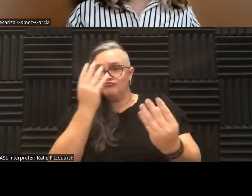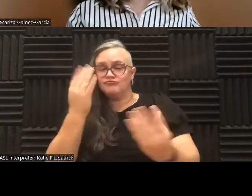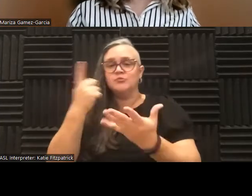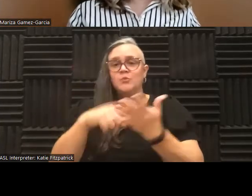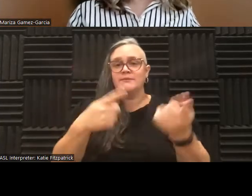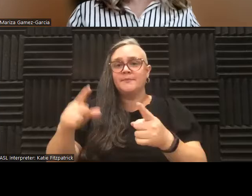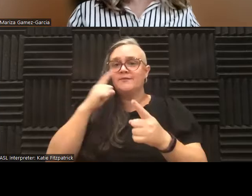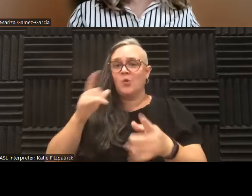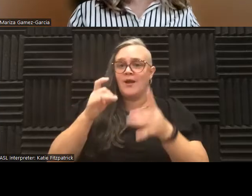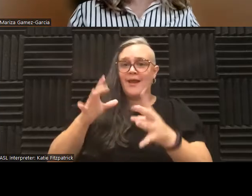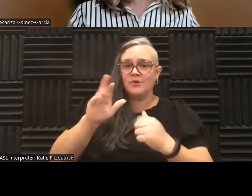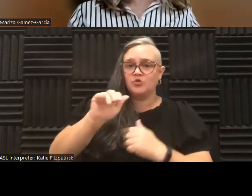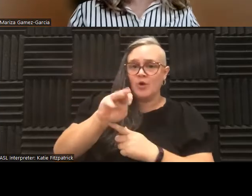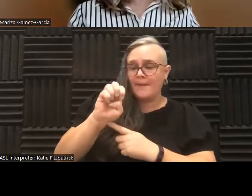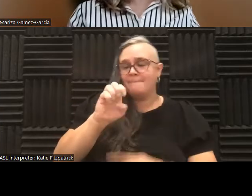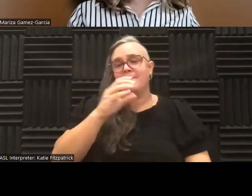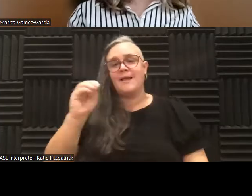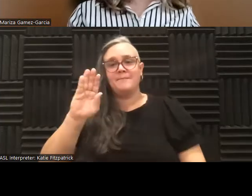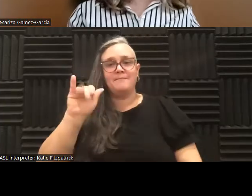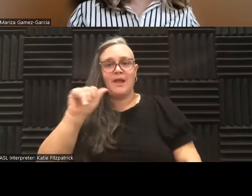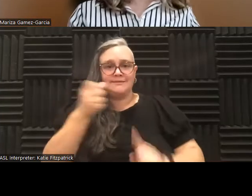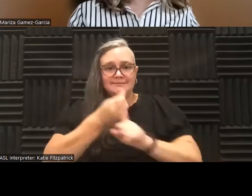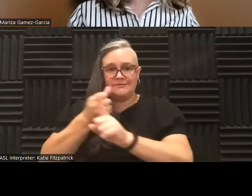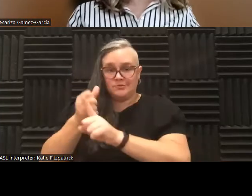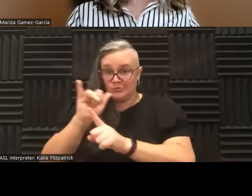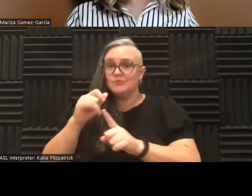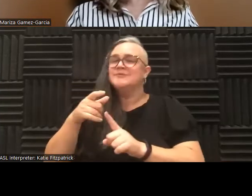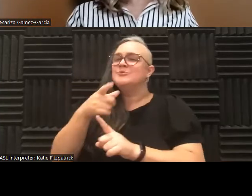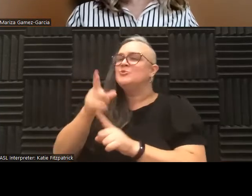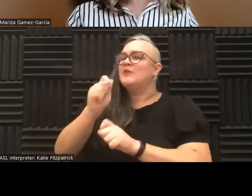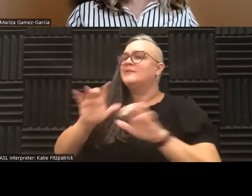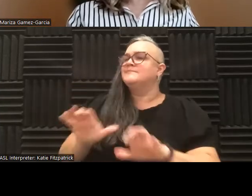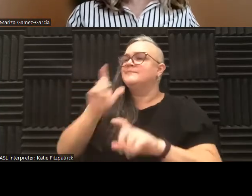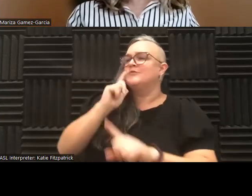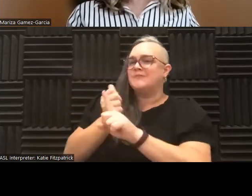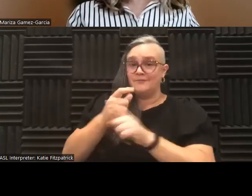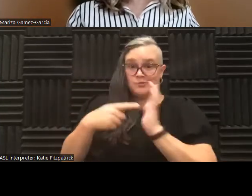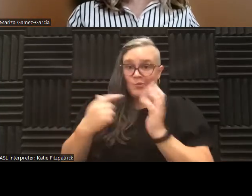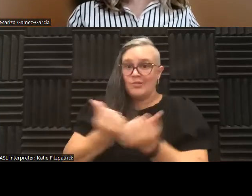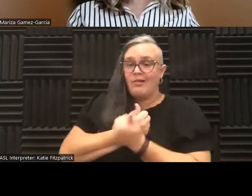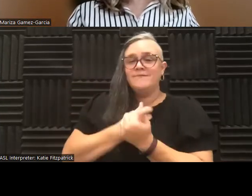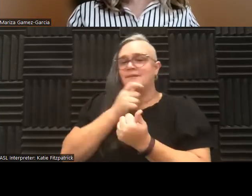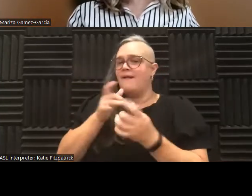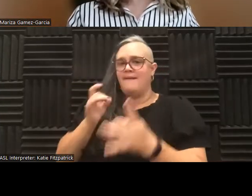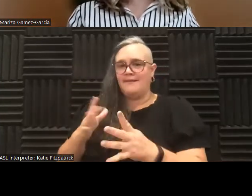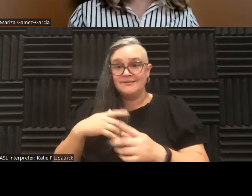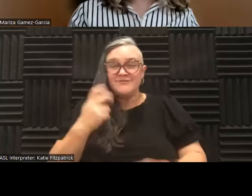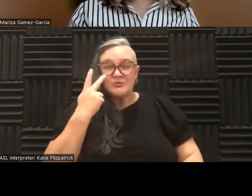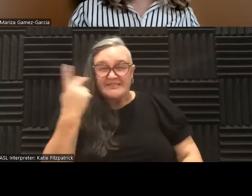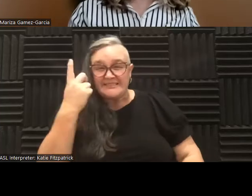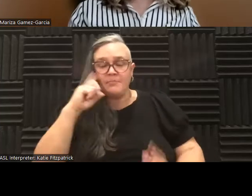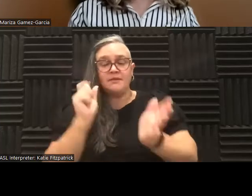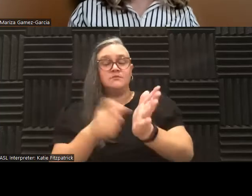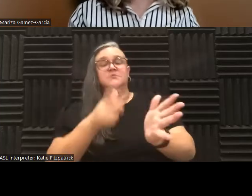You can take action in your own way by showing love, not hate. If you see something, say something. Support